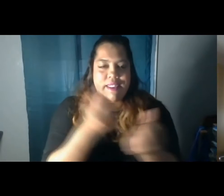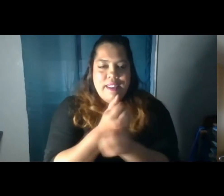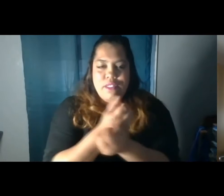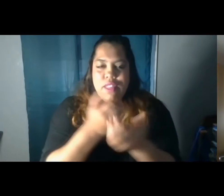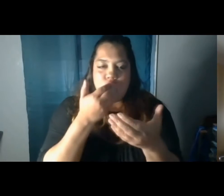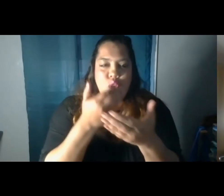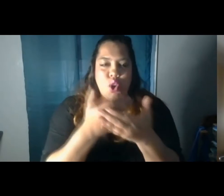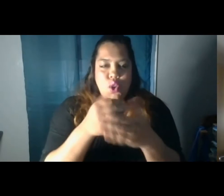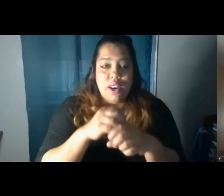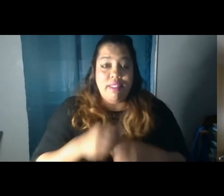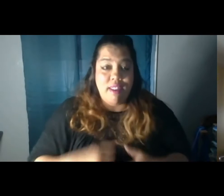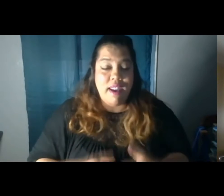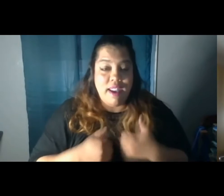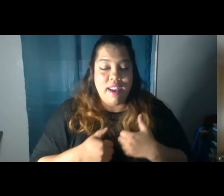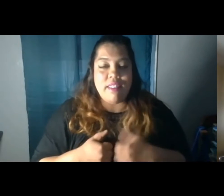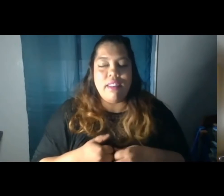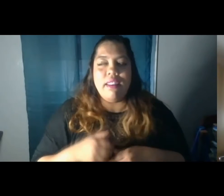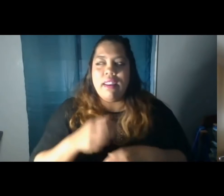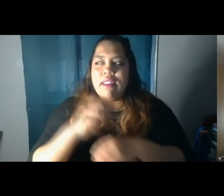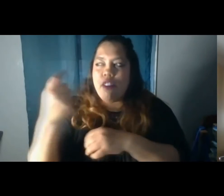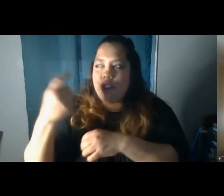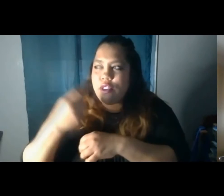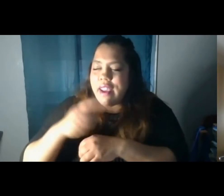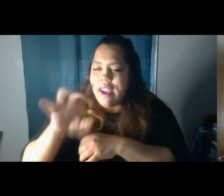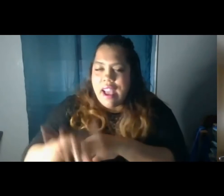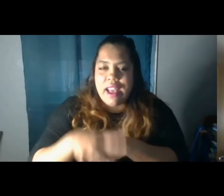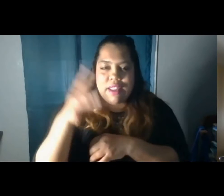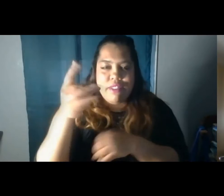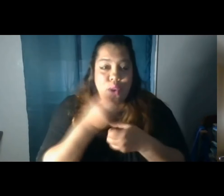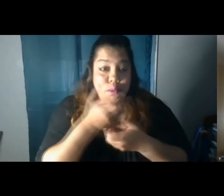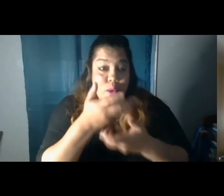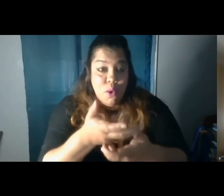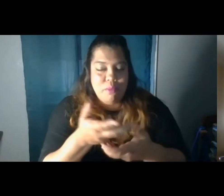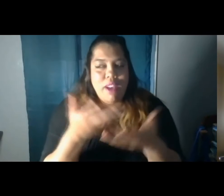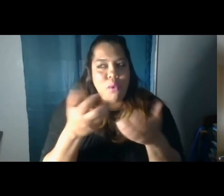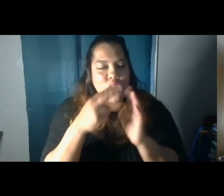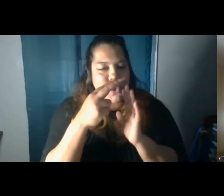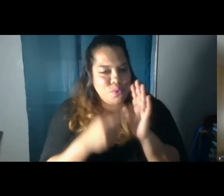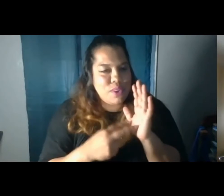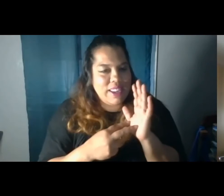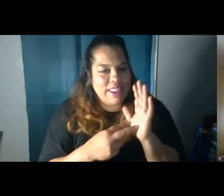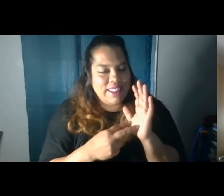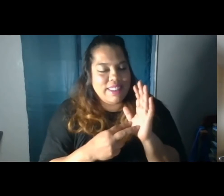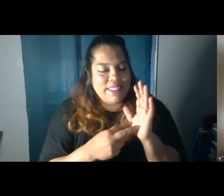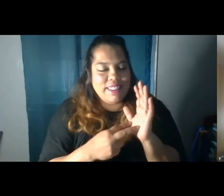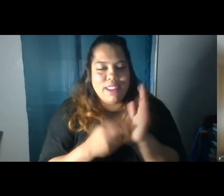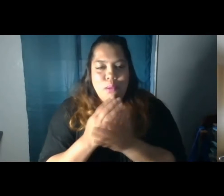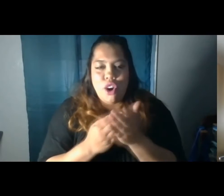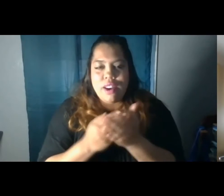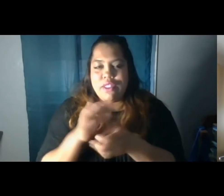I came across this poem the other day, and I wanted to read it as part of the spiritual practice. It's called